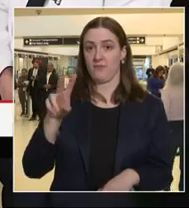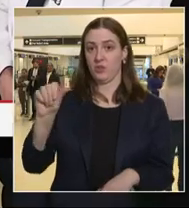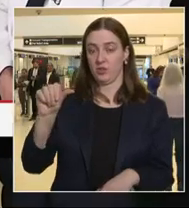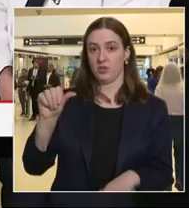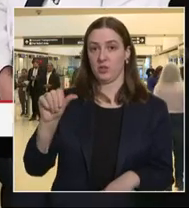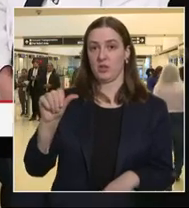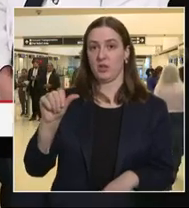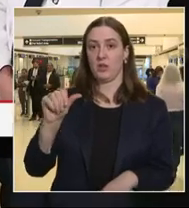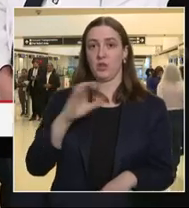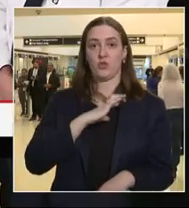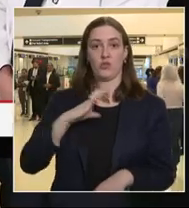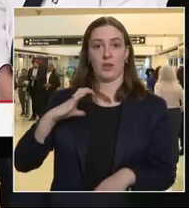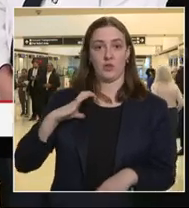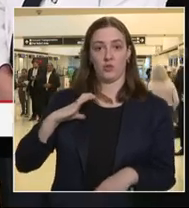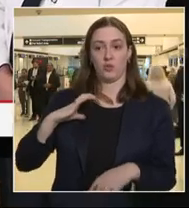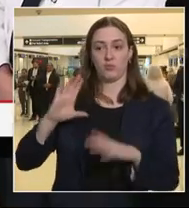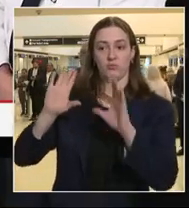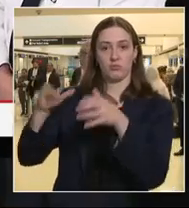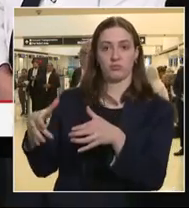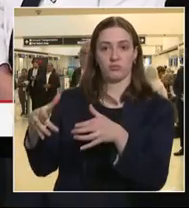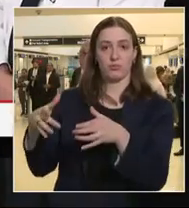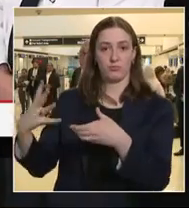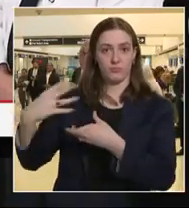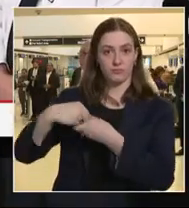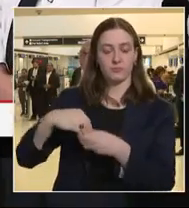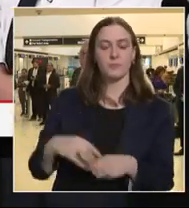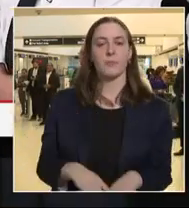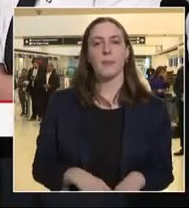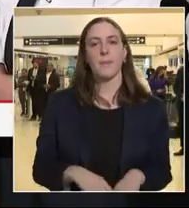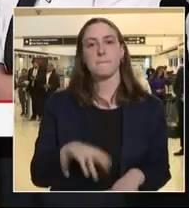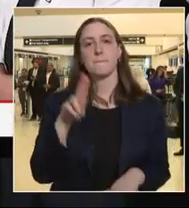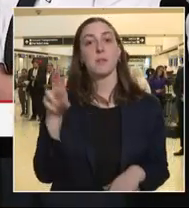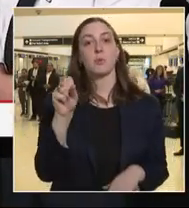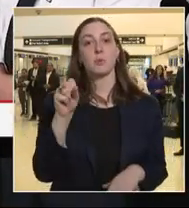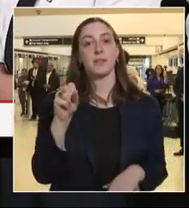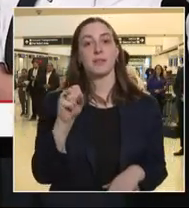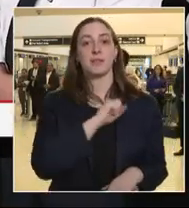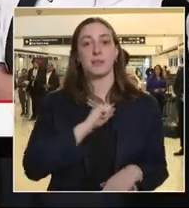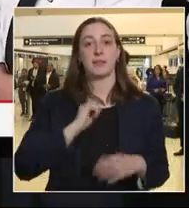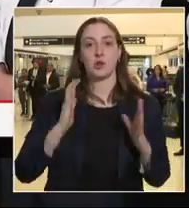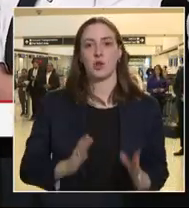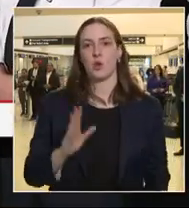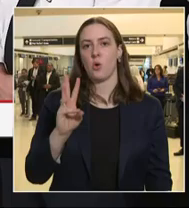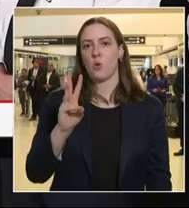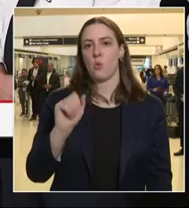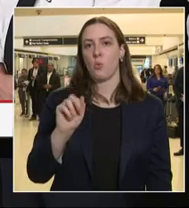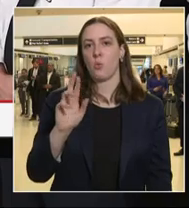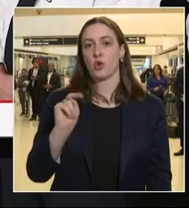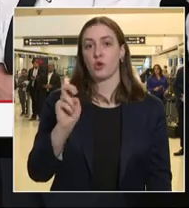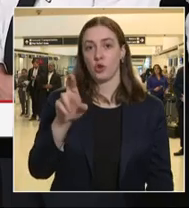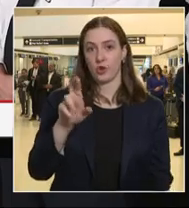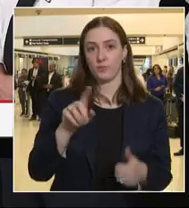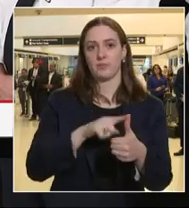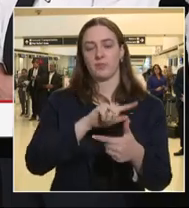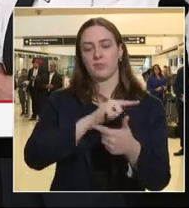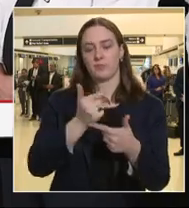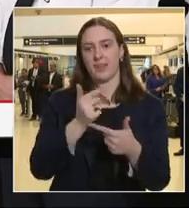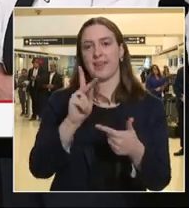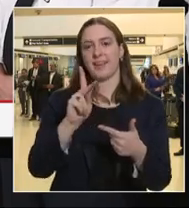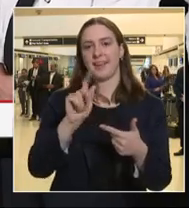Congressional delegation to the podium next. U.S. Senator Mark Warner, followed by Tim Kaine and Representative Don